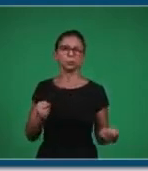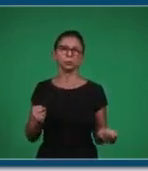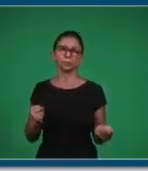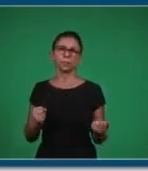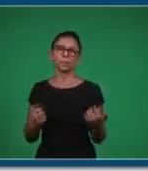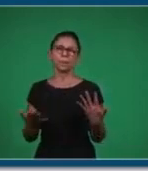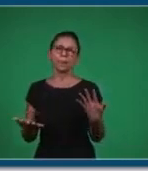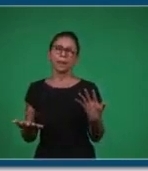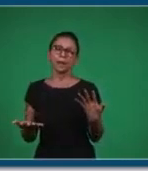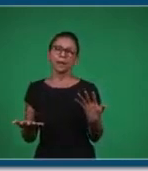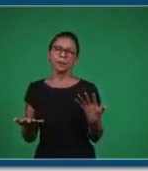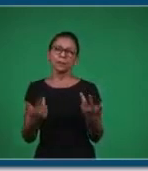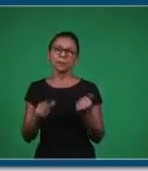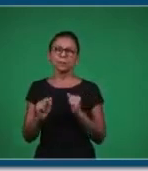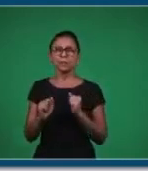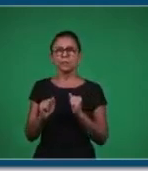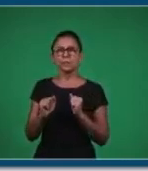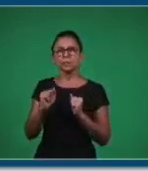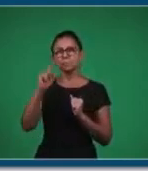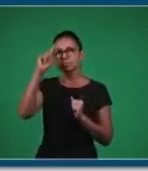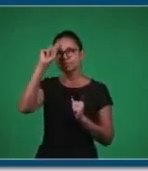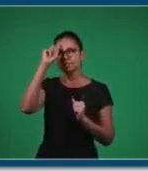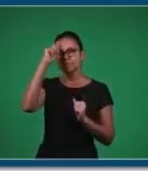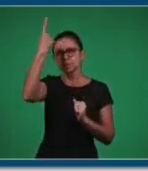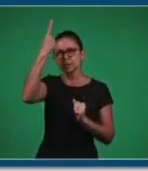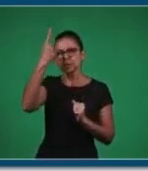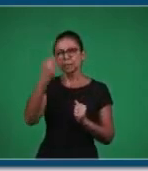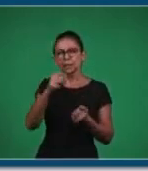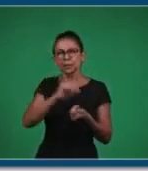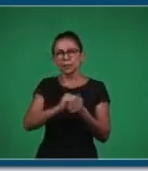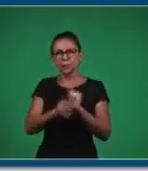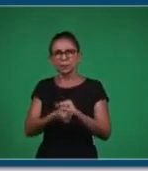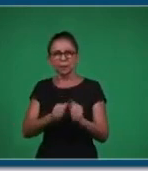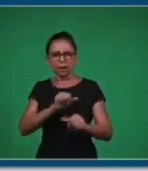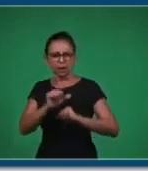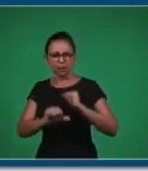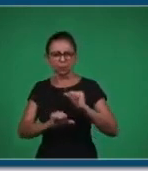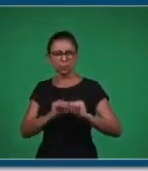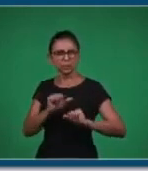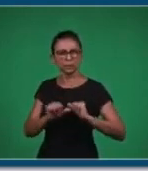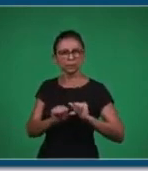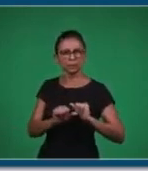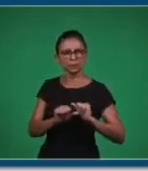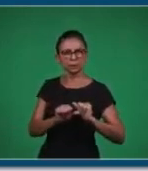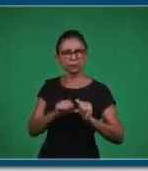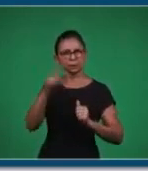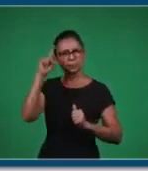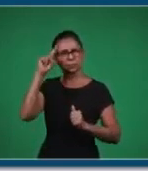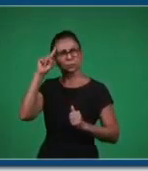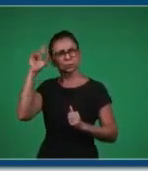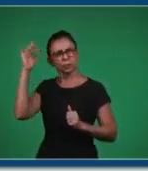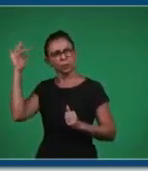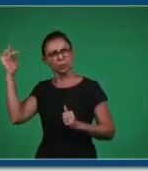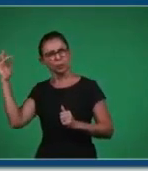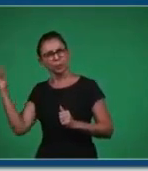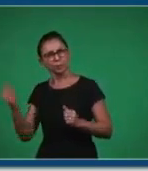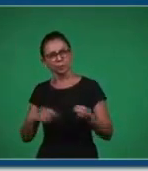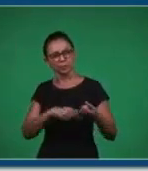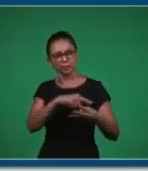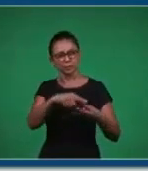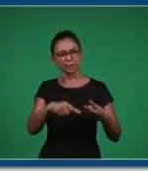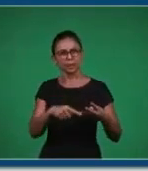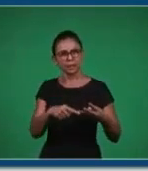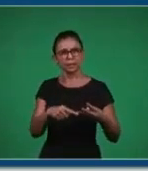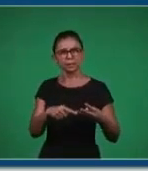Flexibility, which is that creative ability of man to adapt to the change of his daily life. Those are the